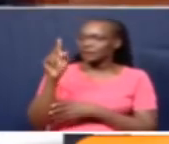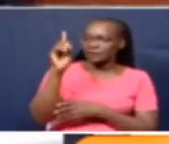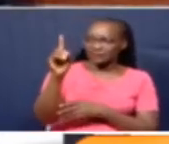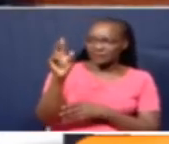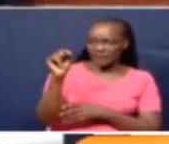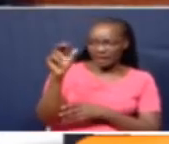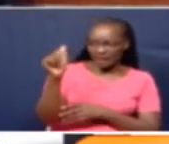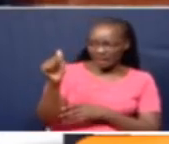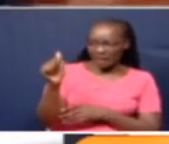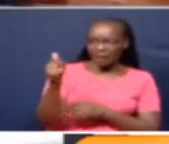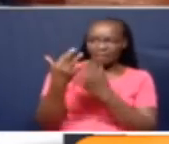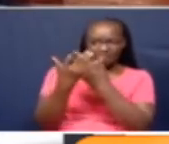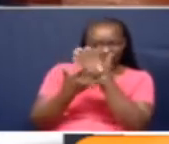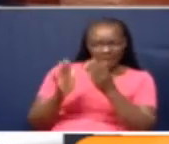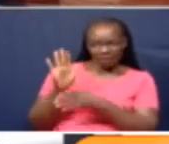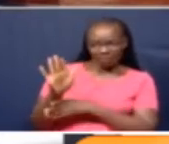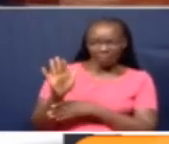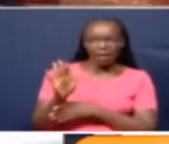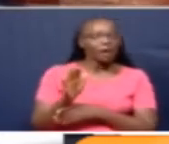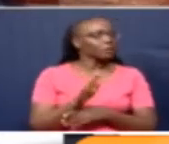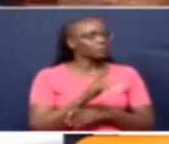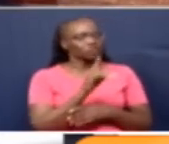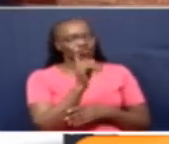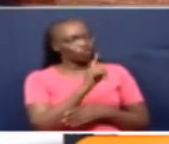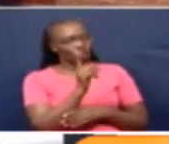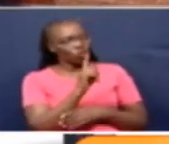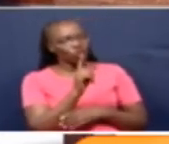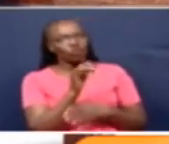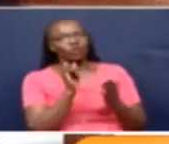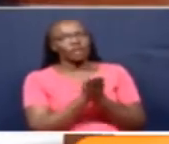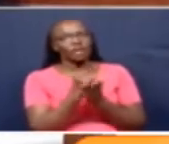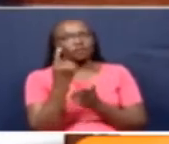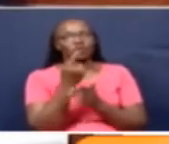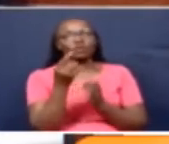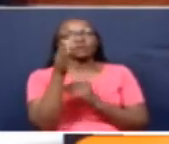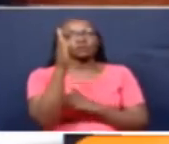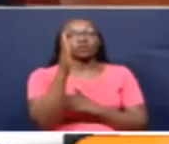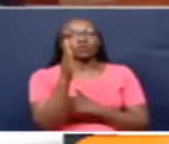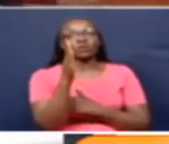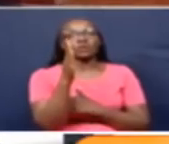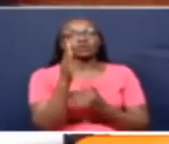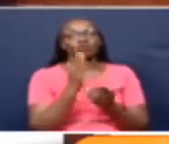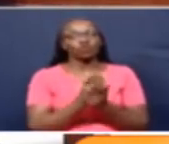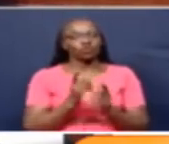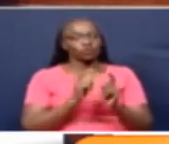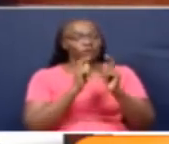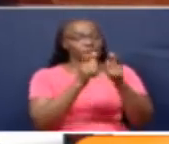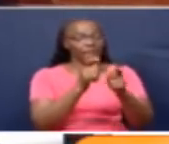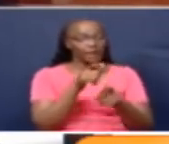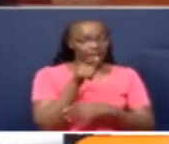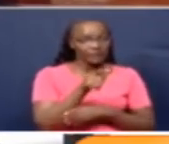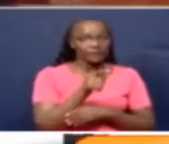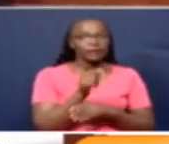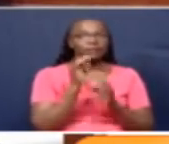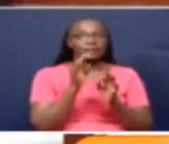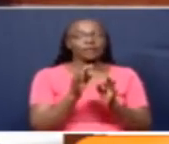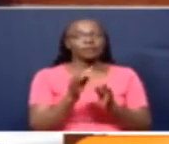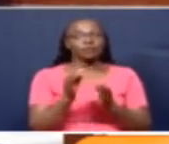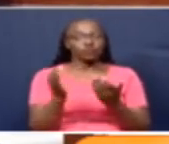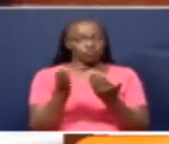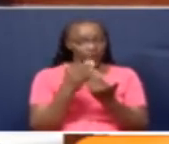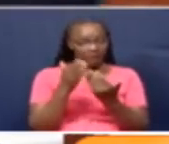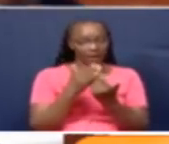one is just noise maker. I mean, I wasn't that, no, really, I'm telling you. Well, talent is talent. Yeah. If you expose it, you bring it out.